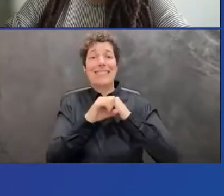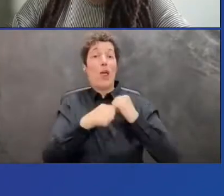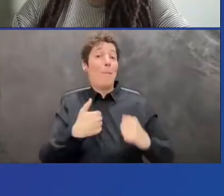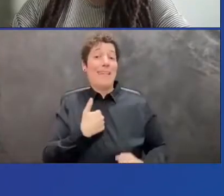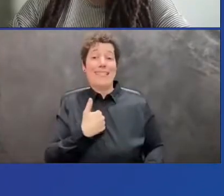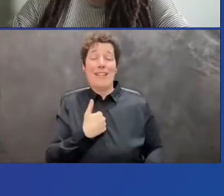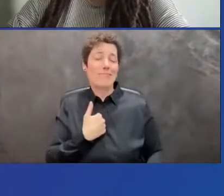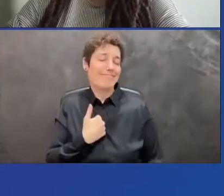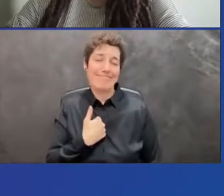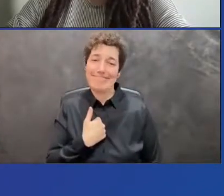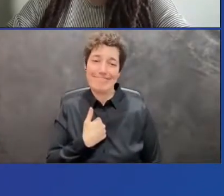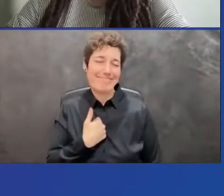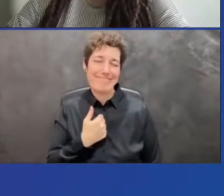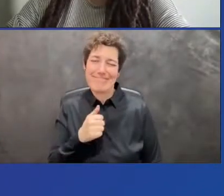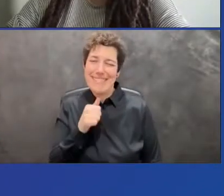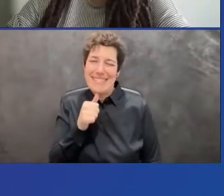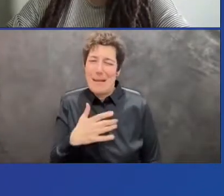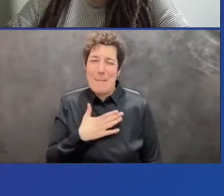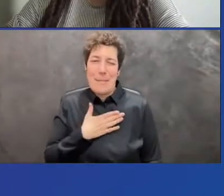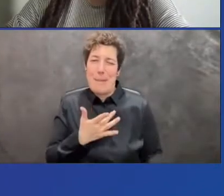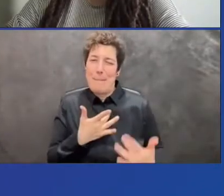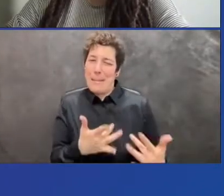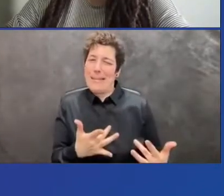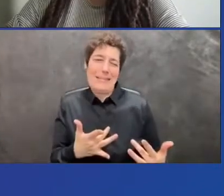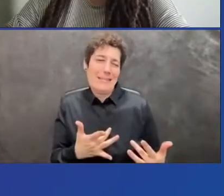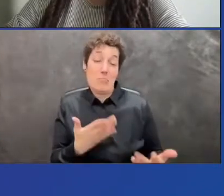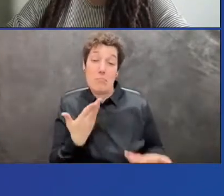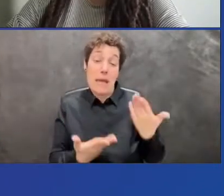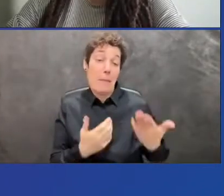it, but it's challenging. So